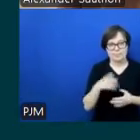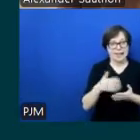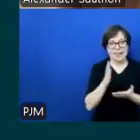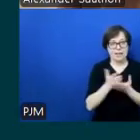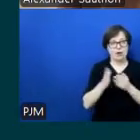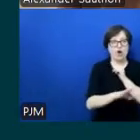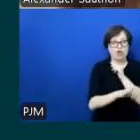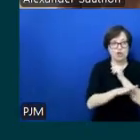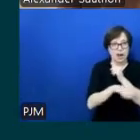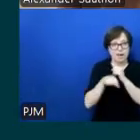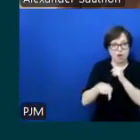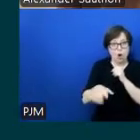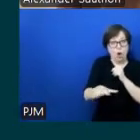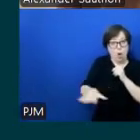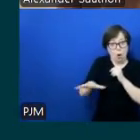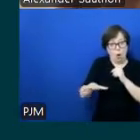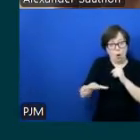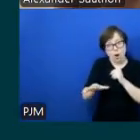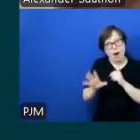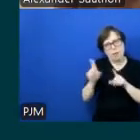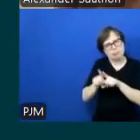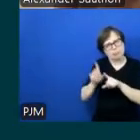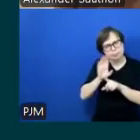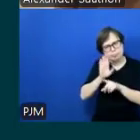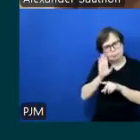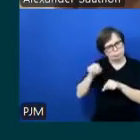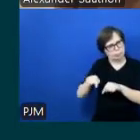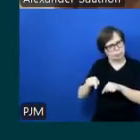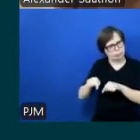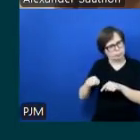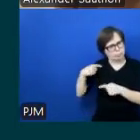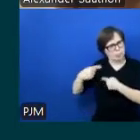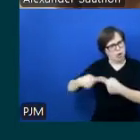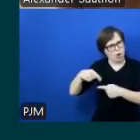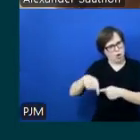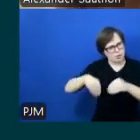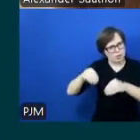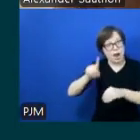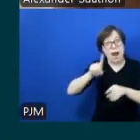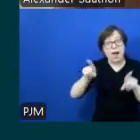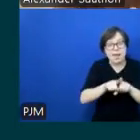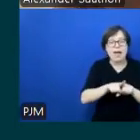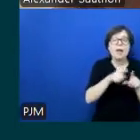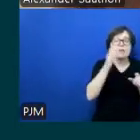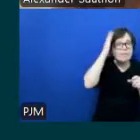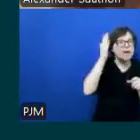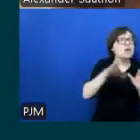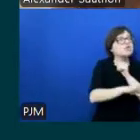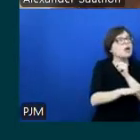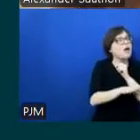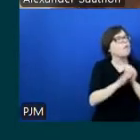to plant trees that are known for their high resilience in the city, where the climate